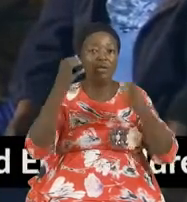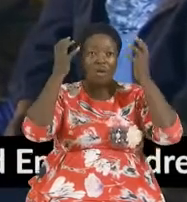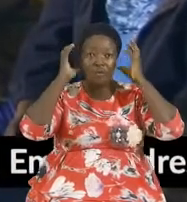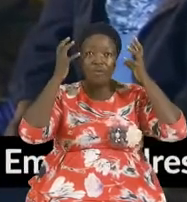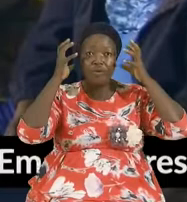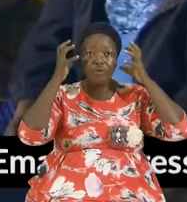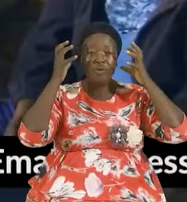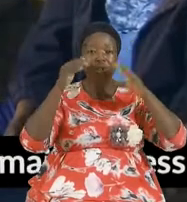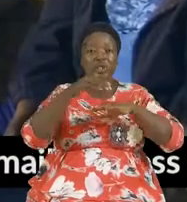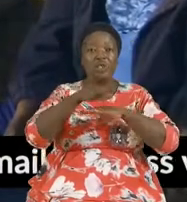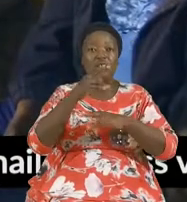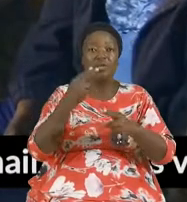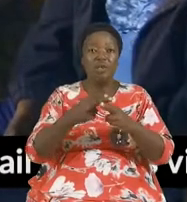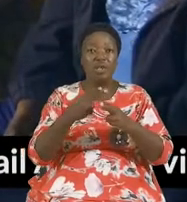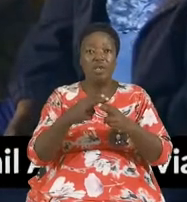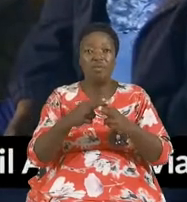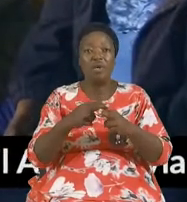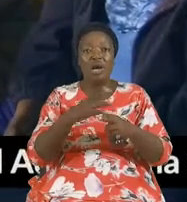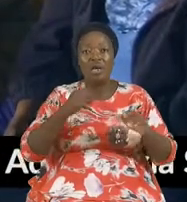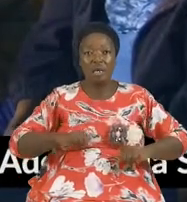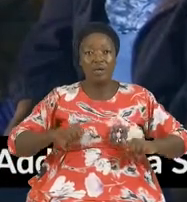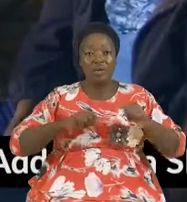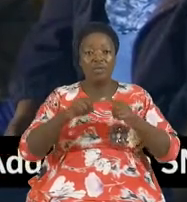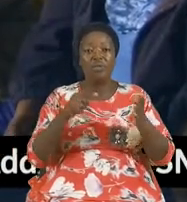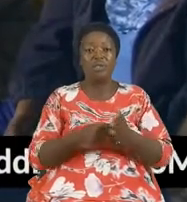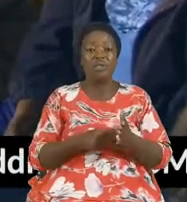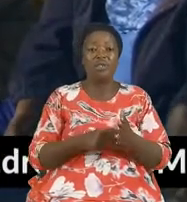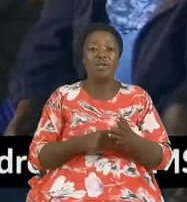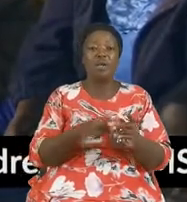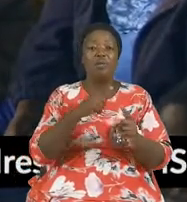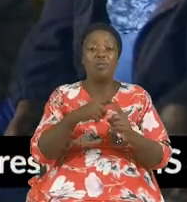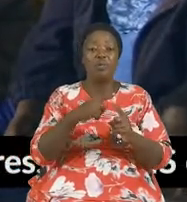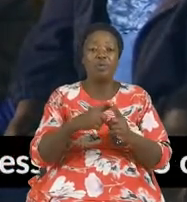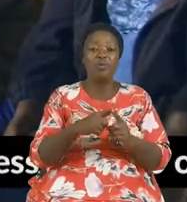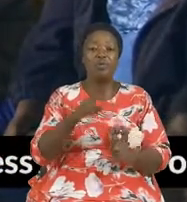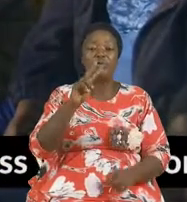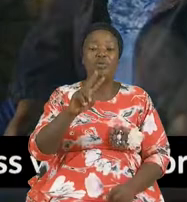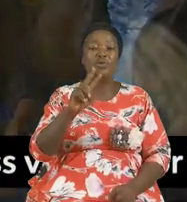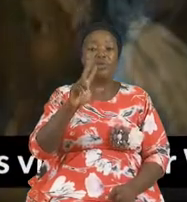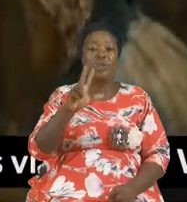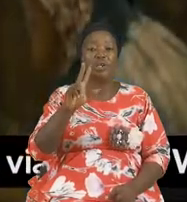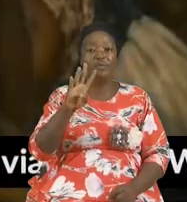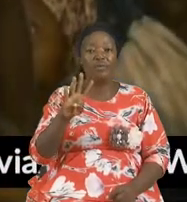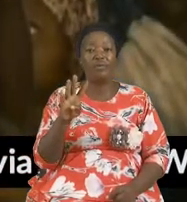send your name and your address to the following number,